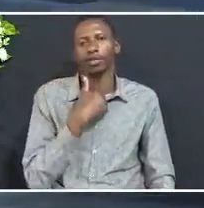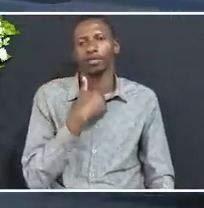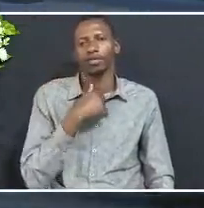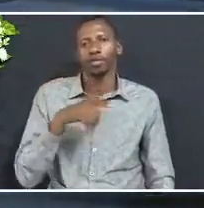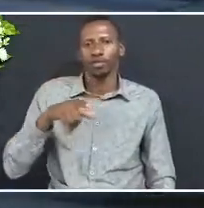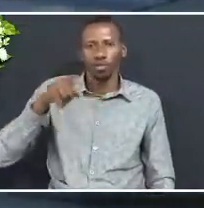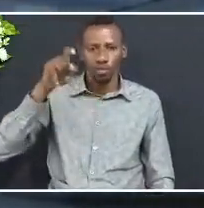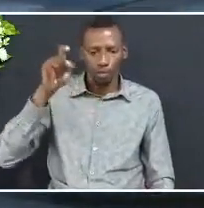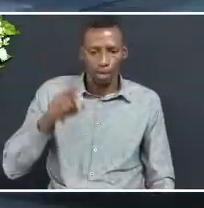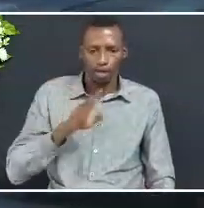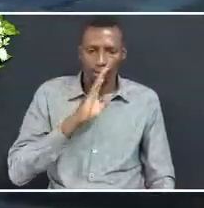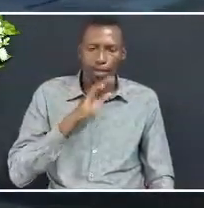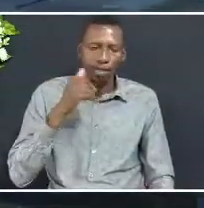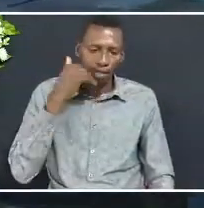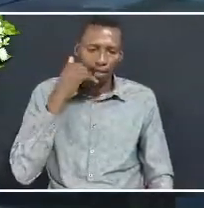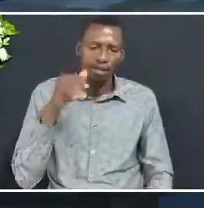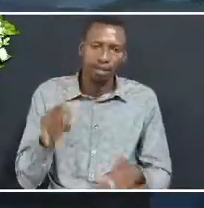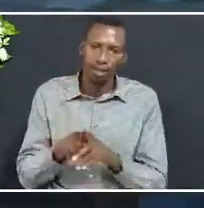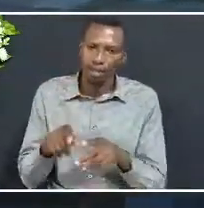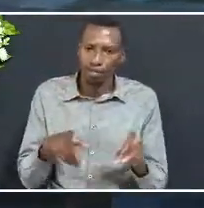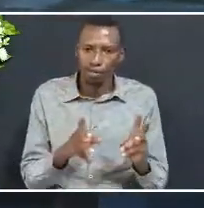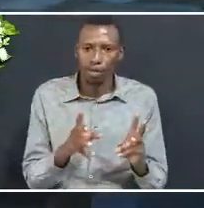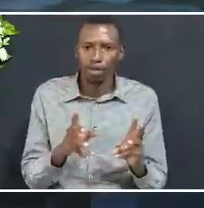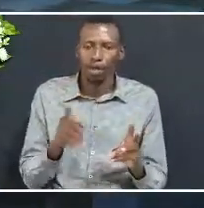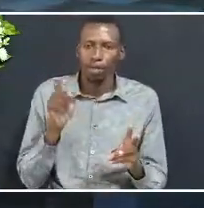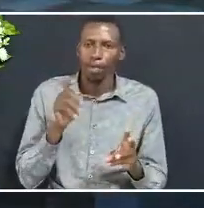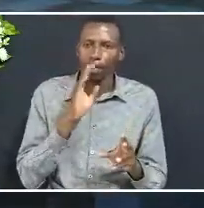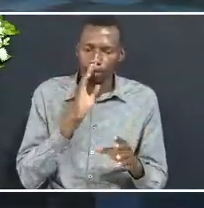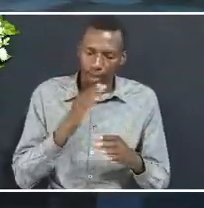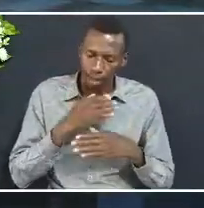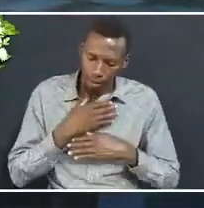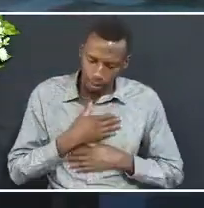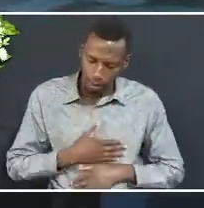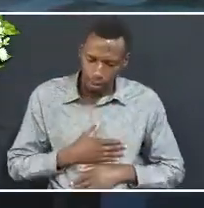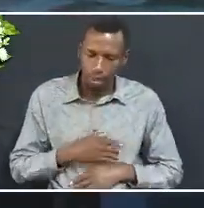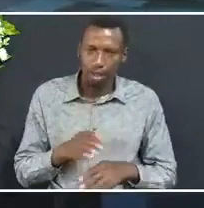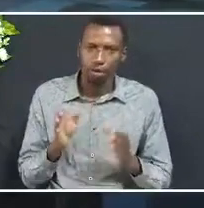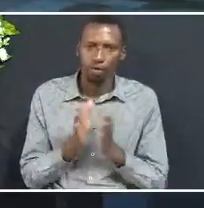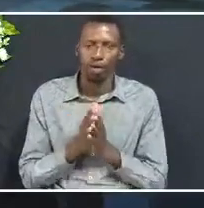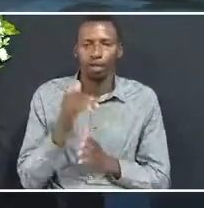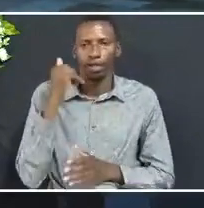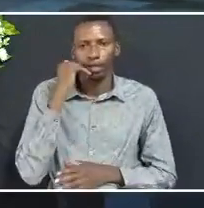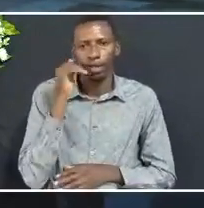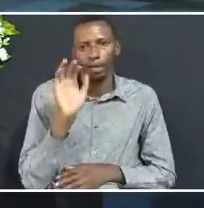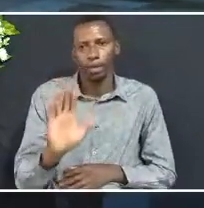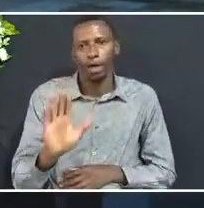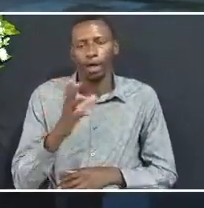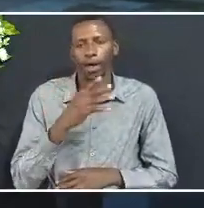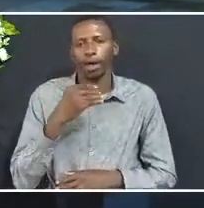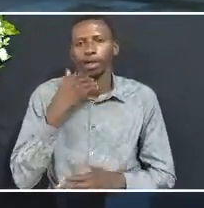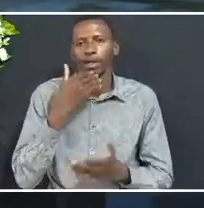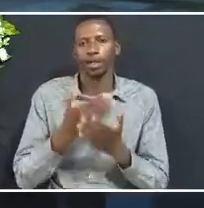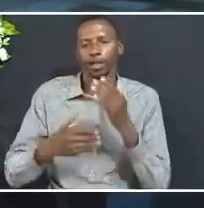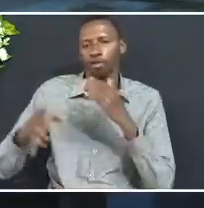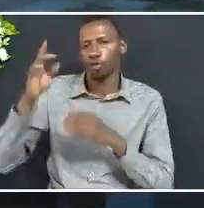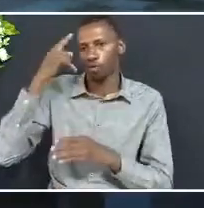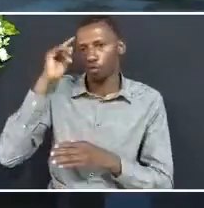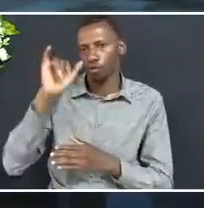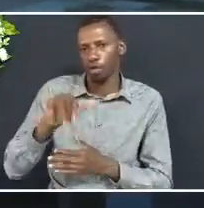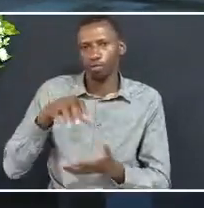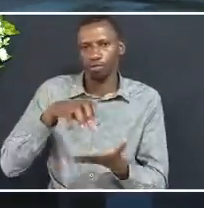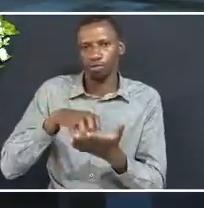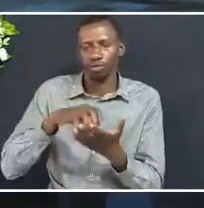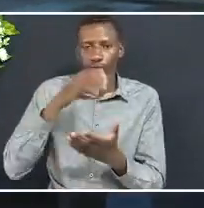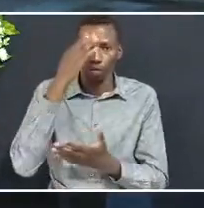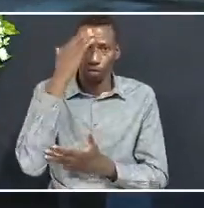sick as you are sick. And you should be content with the sickness that you are in and thank God for that situation. Because it's